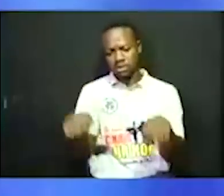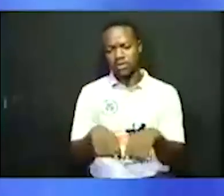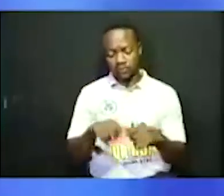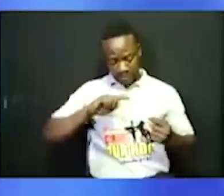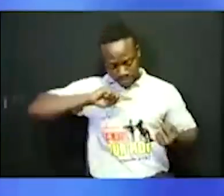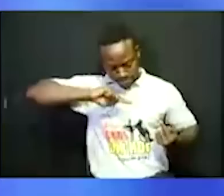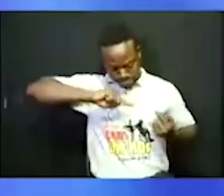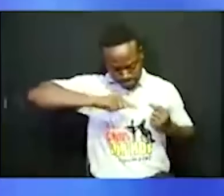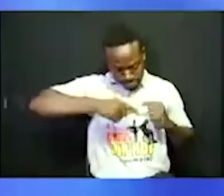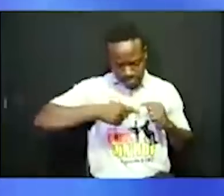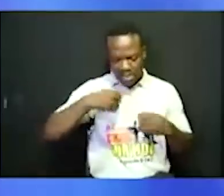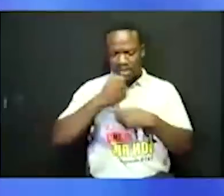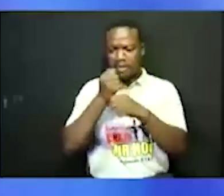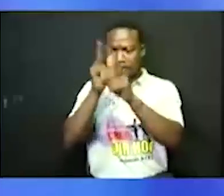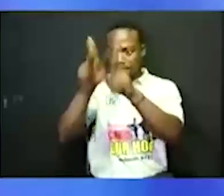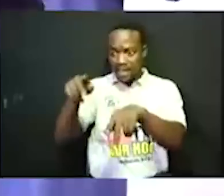Bitterness drains